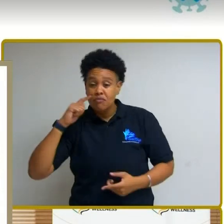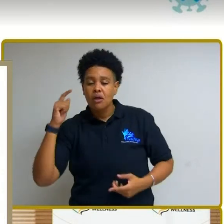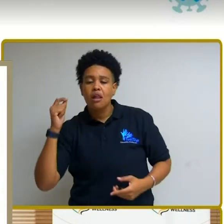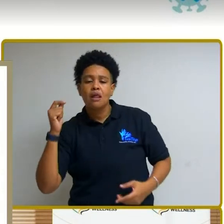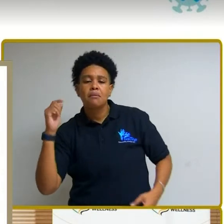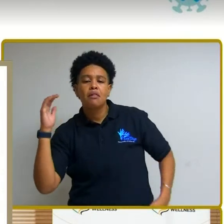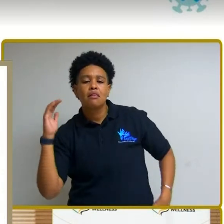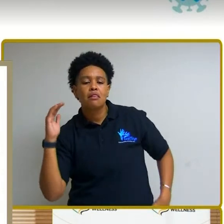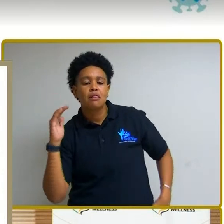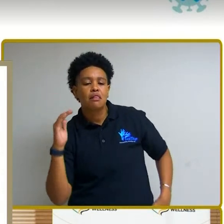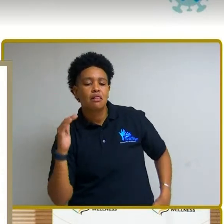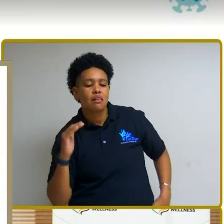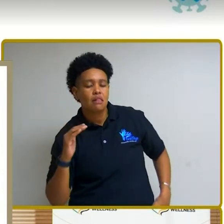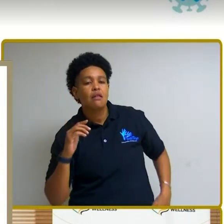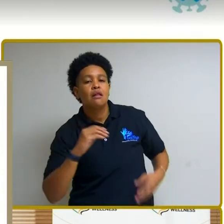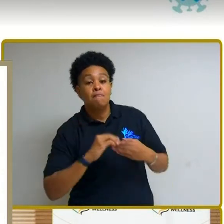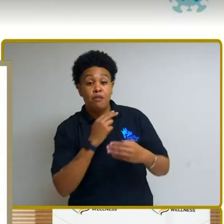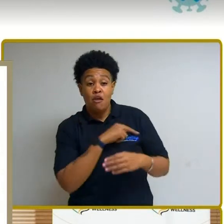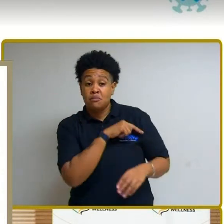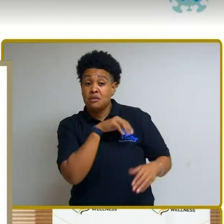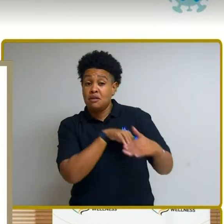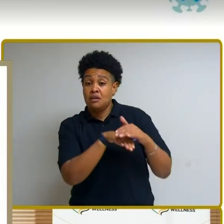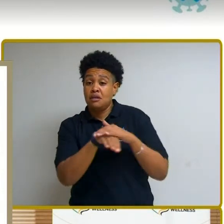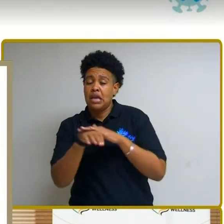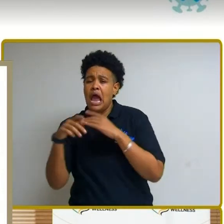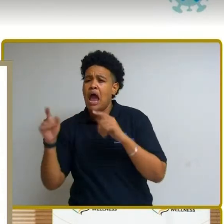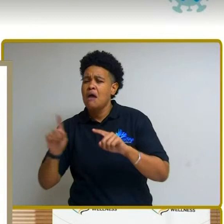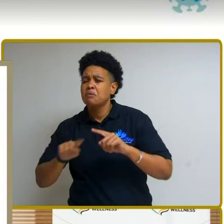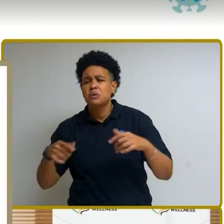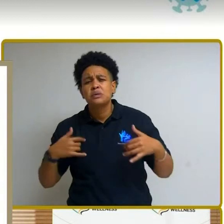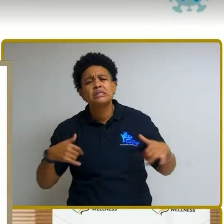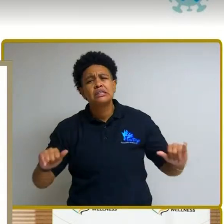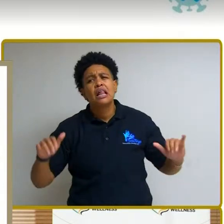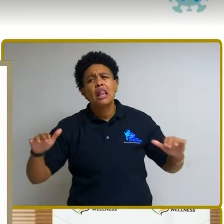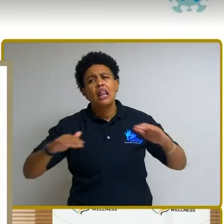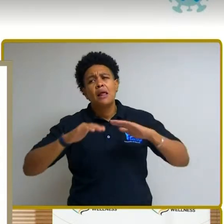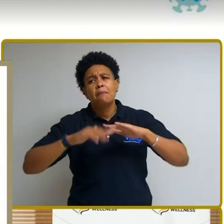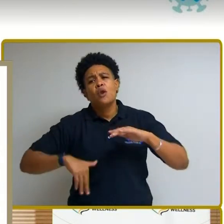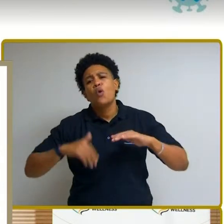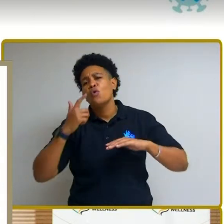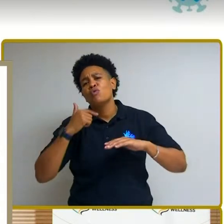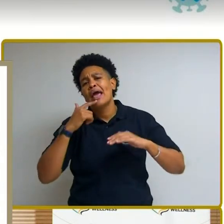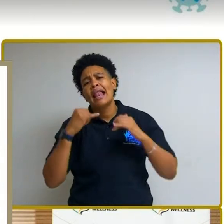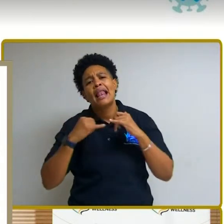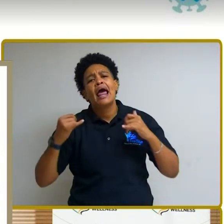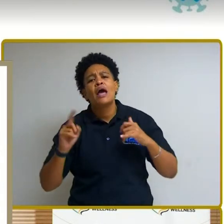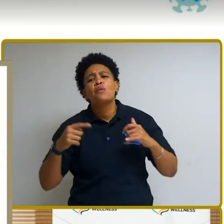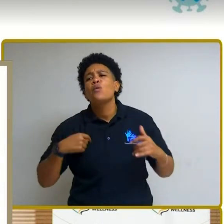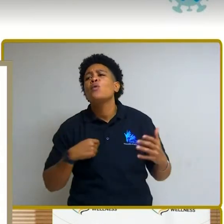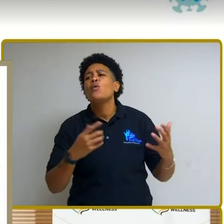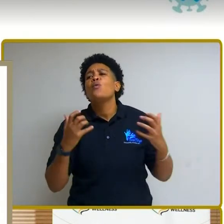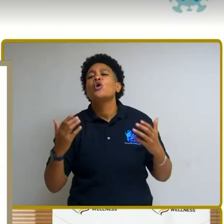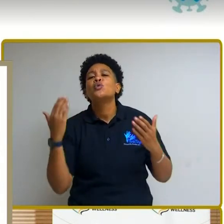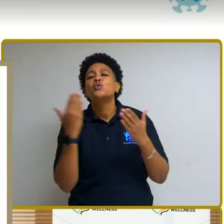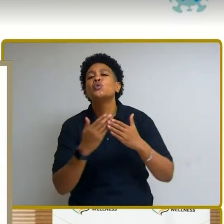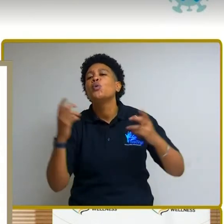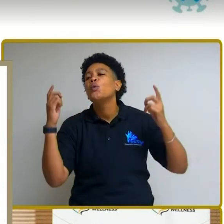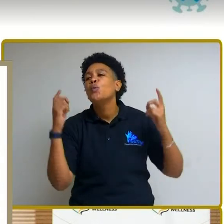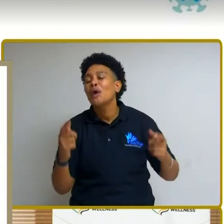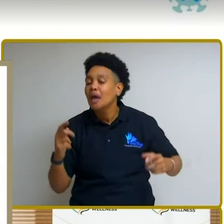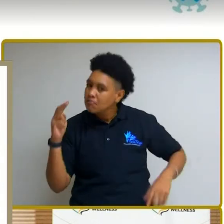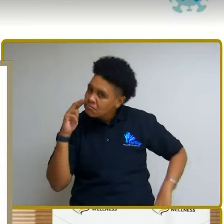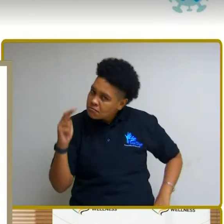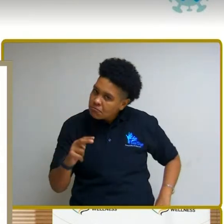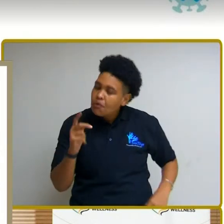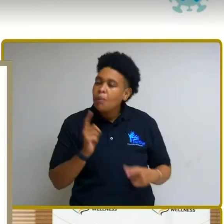number of hospitalizations. We're still, however, not below the red line, which is where we want to get to quickly, and